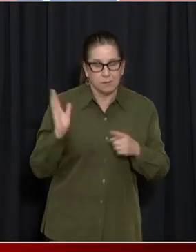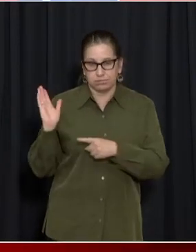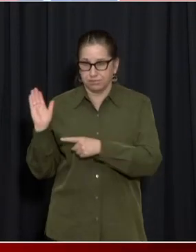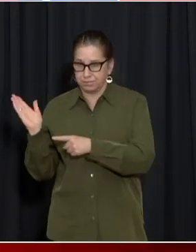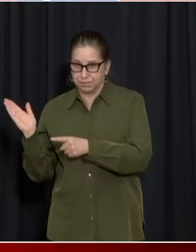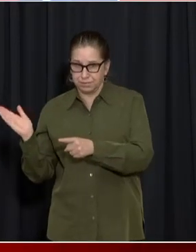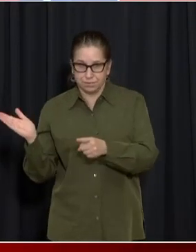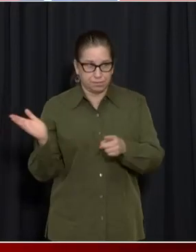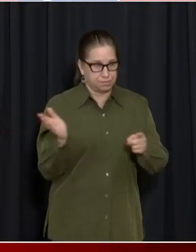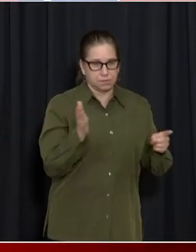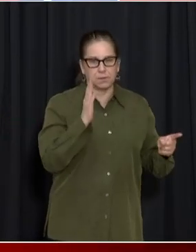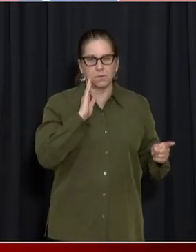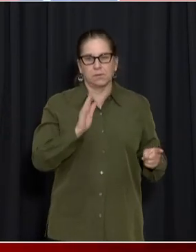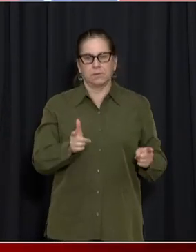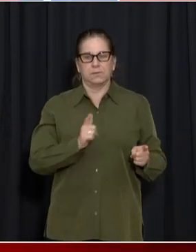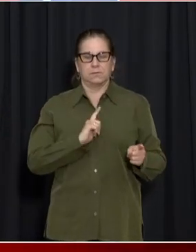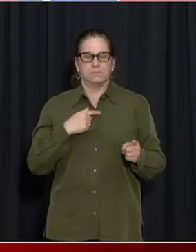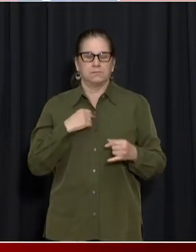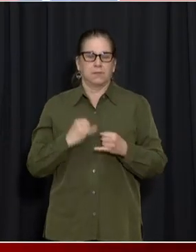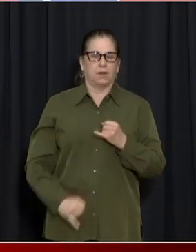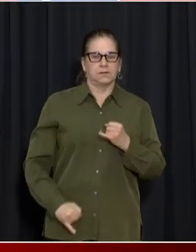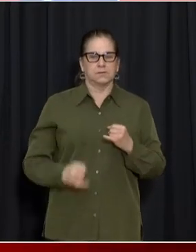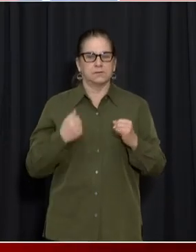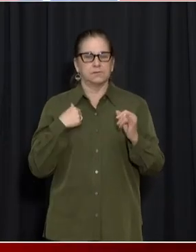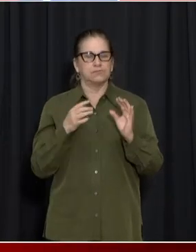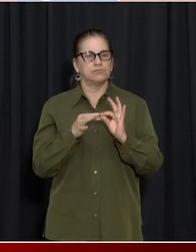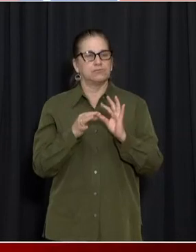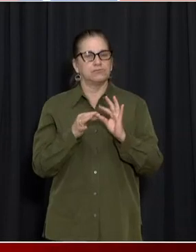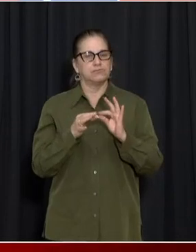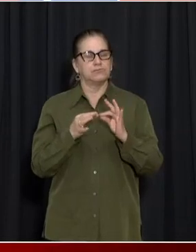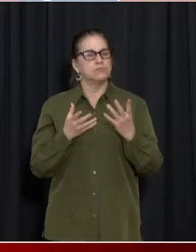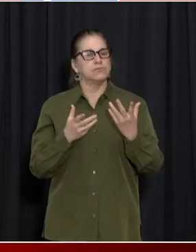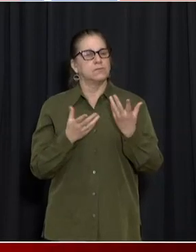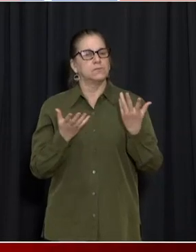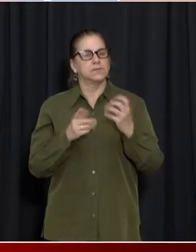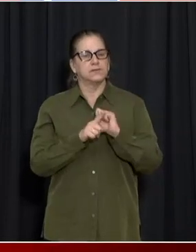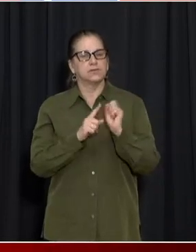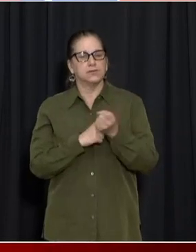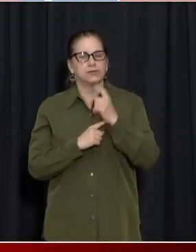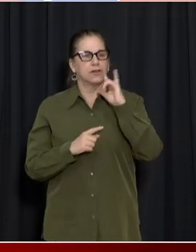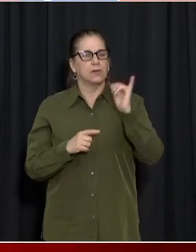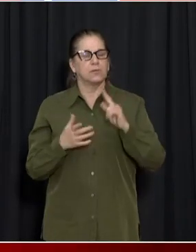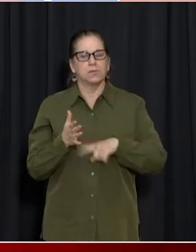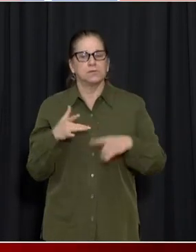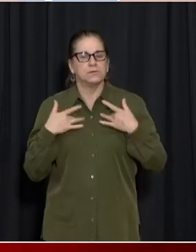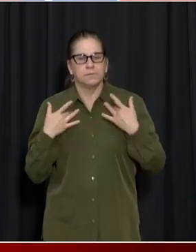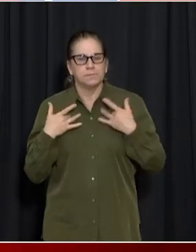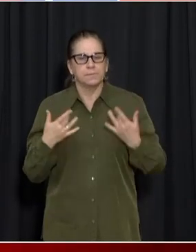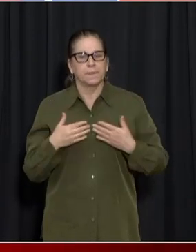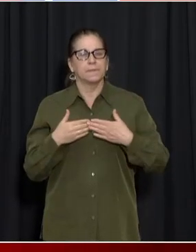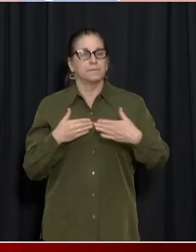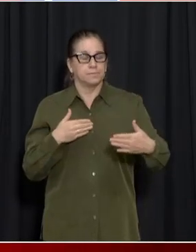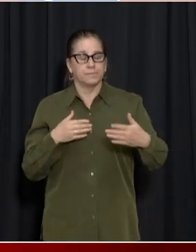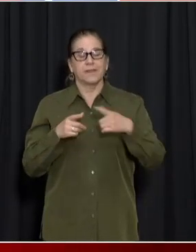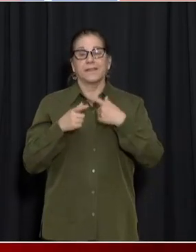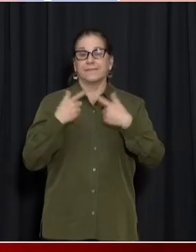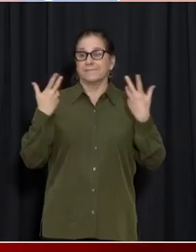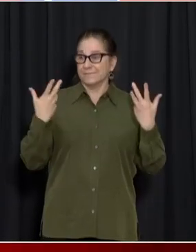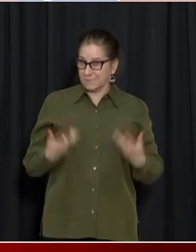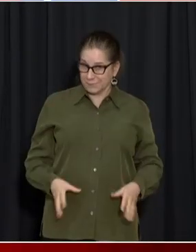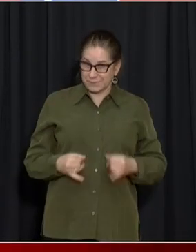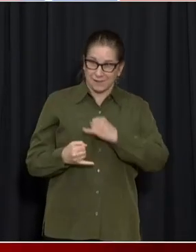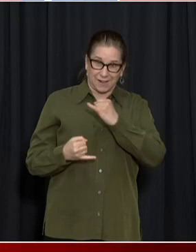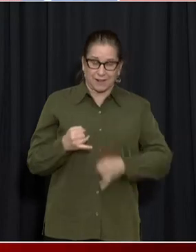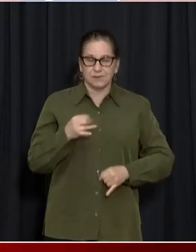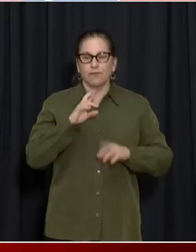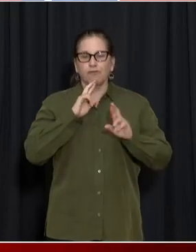a brief situational update, and then we will take questions from the press. It was just a few weeks